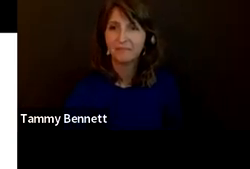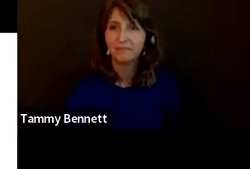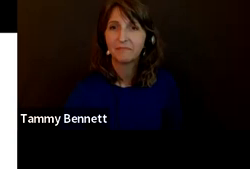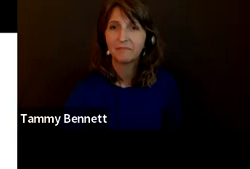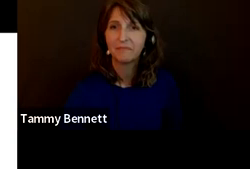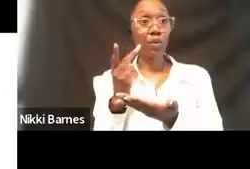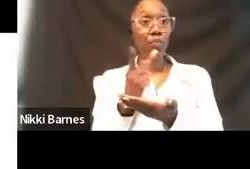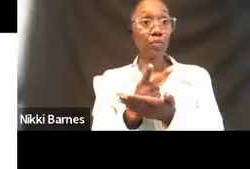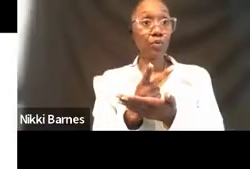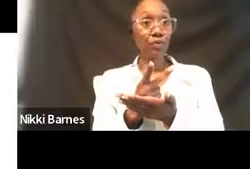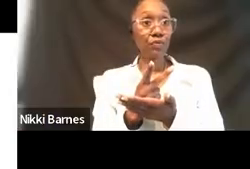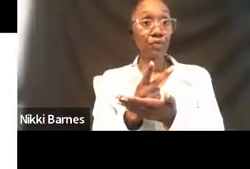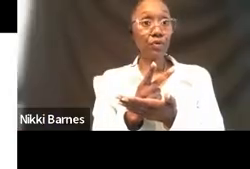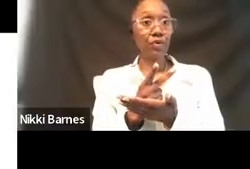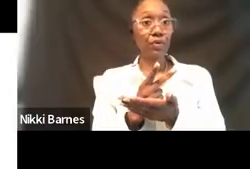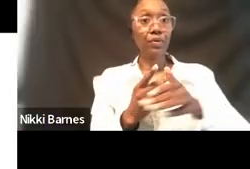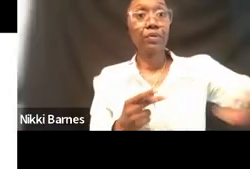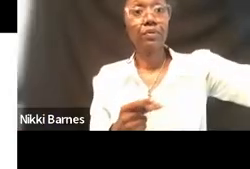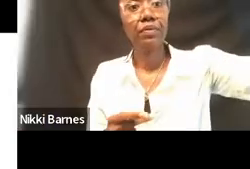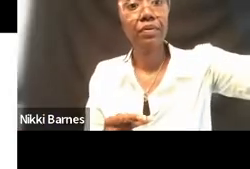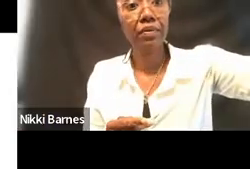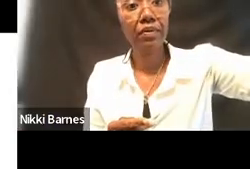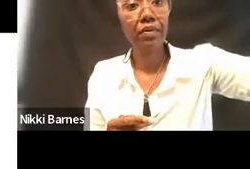you might want to include district-wide support staff.